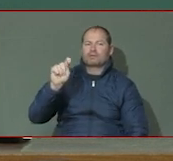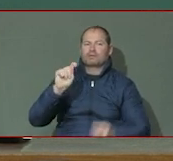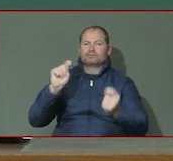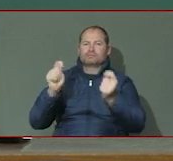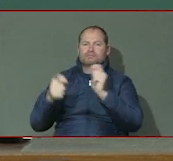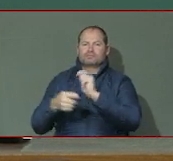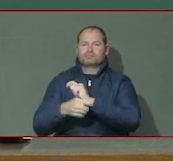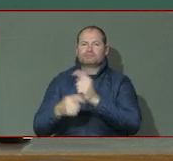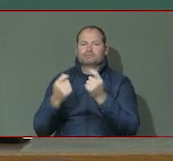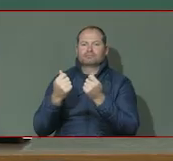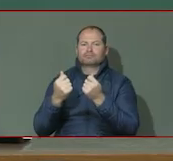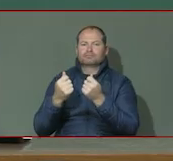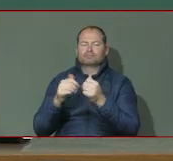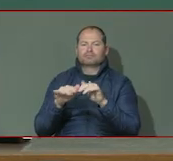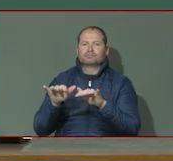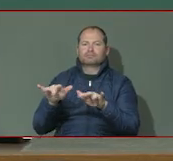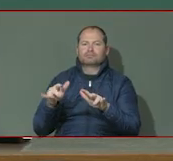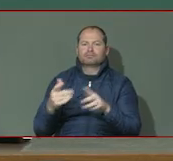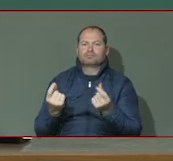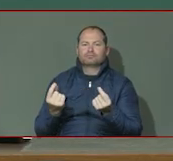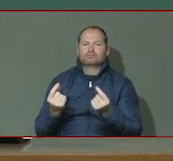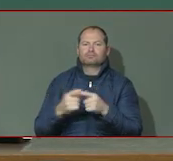equivalents. What did we say is important there?